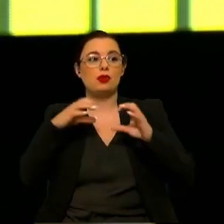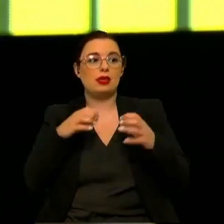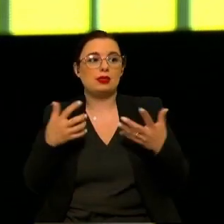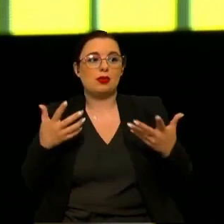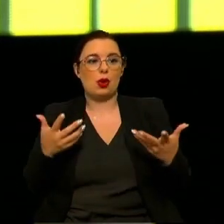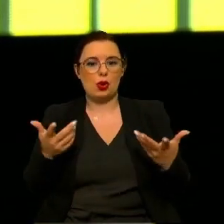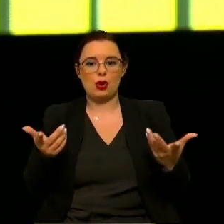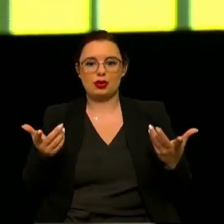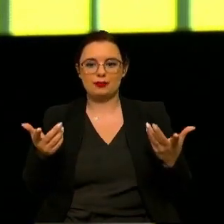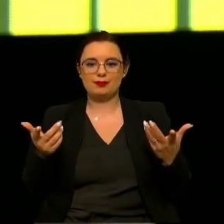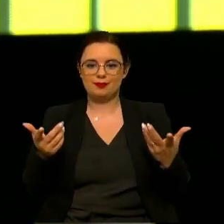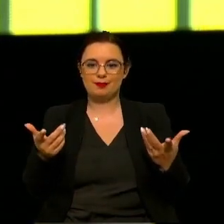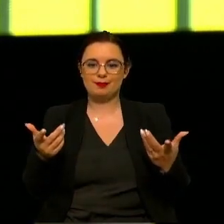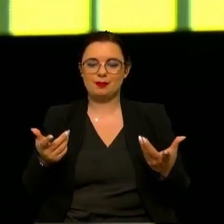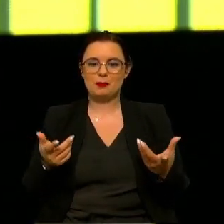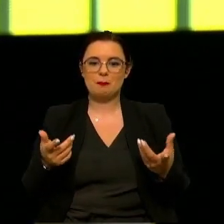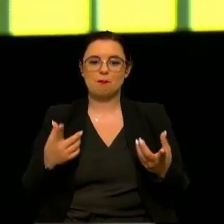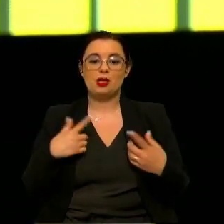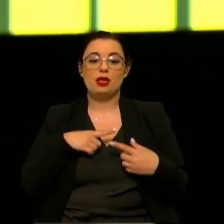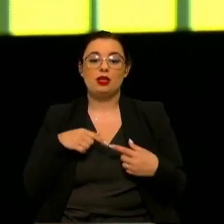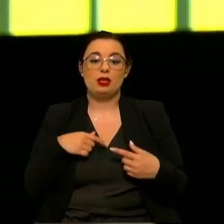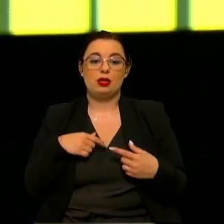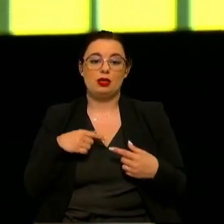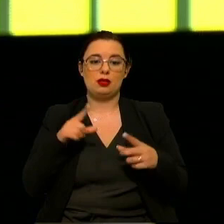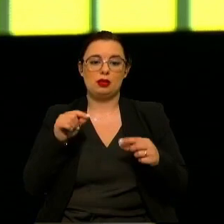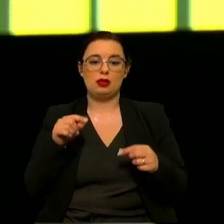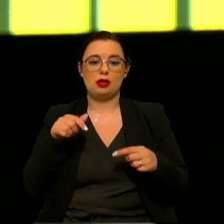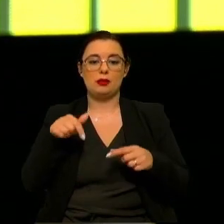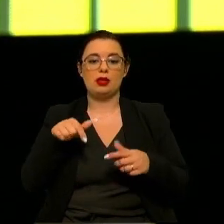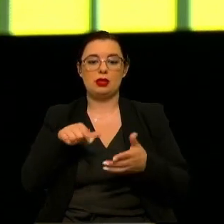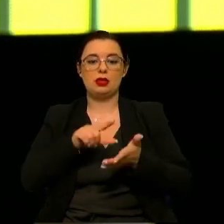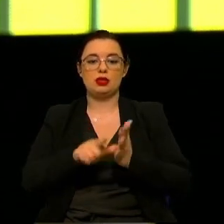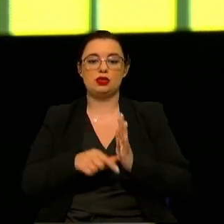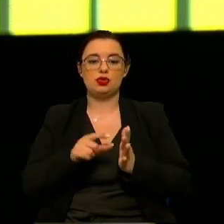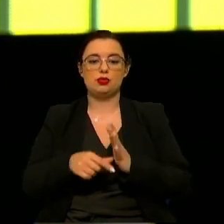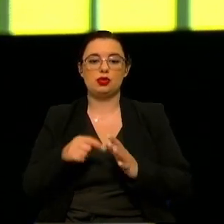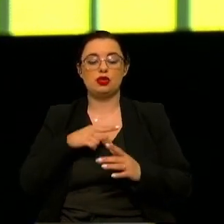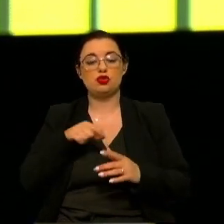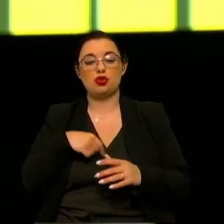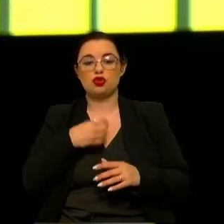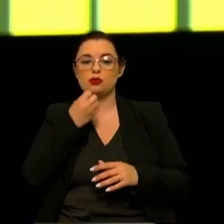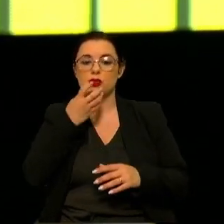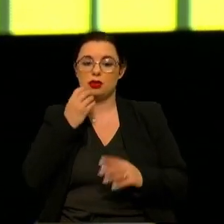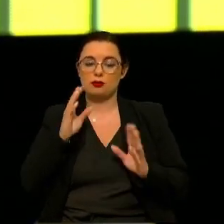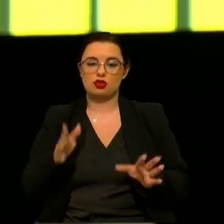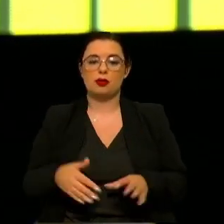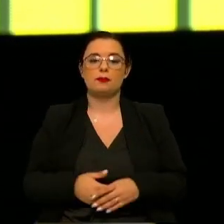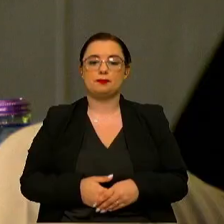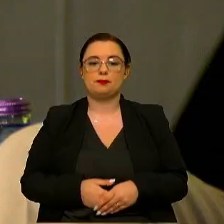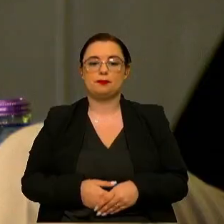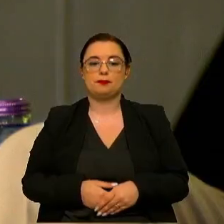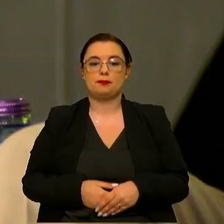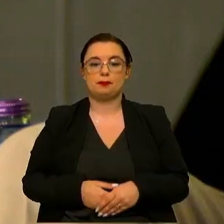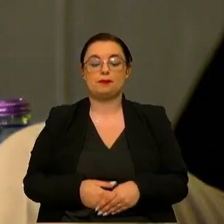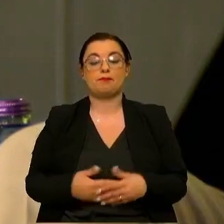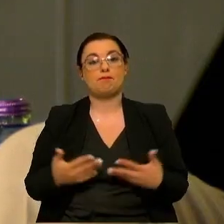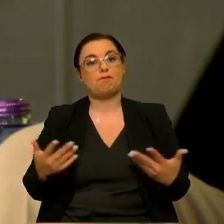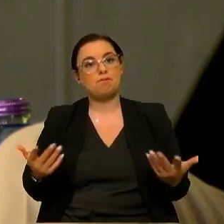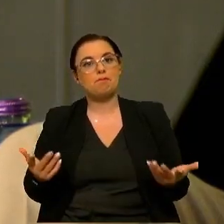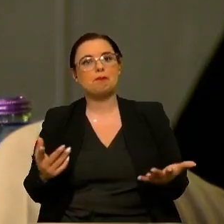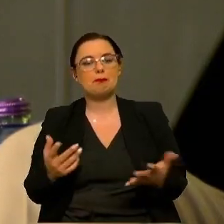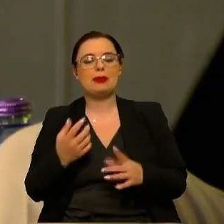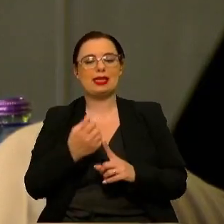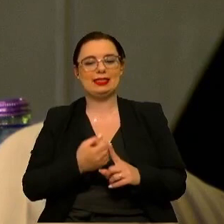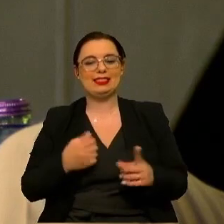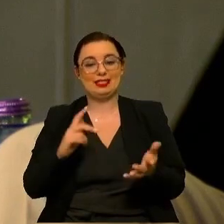ahead, quantum communications, that lies ahead for quantum communication and concerning the projects you've just explained?